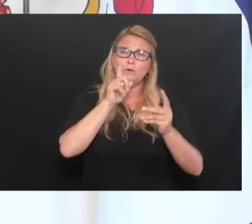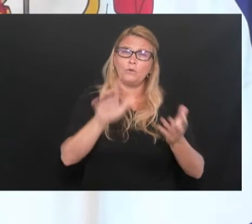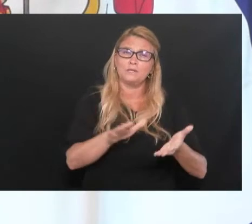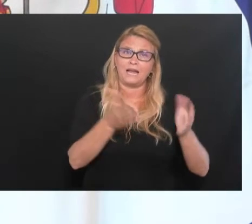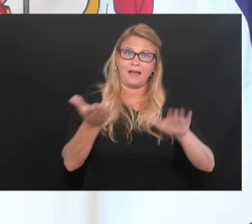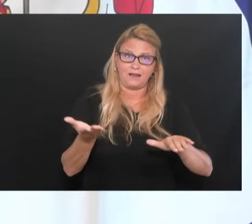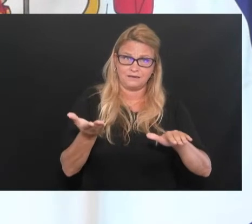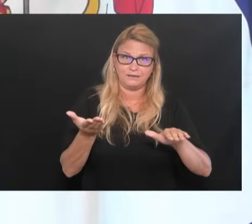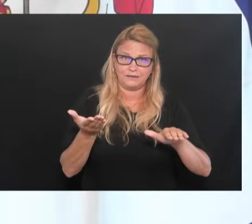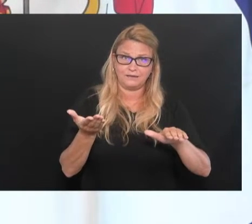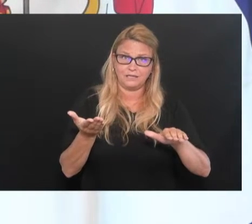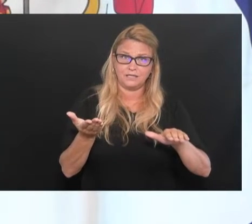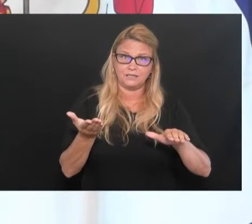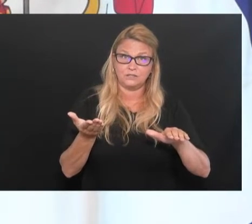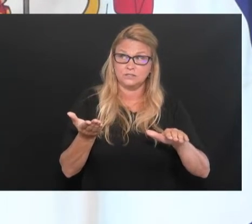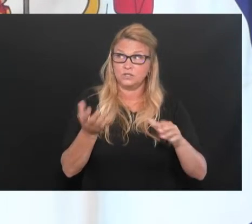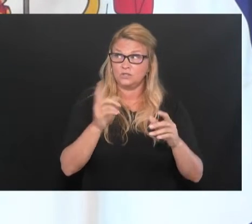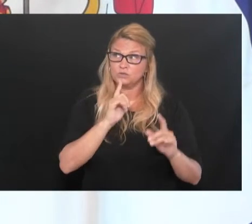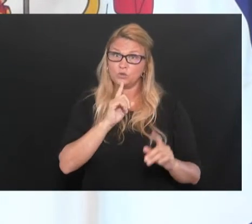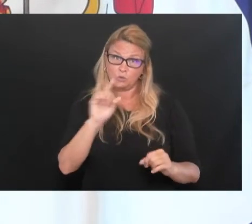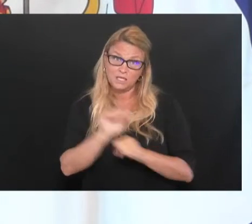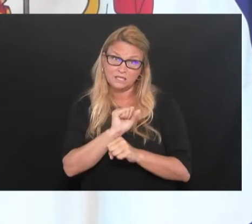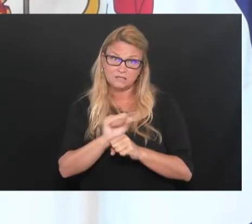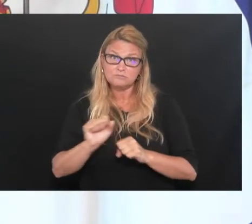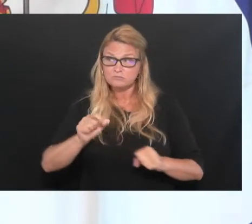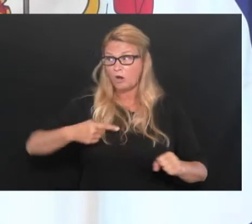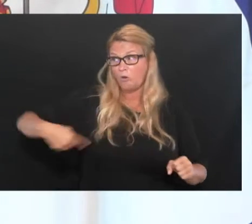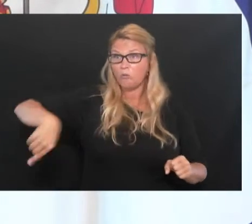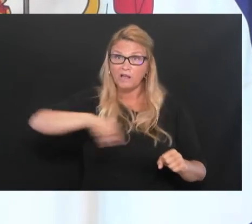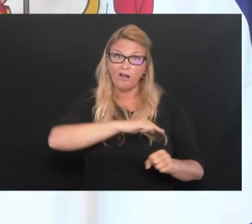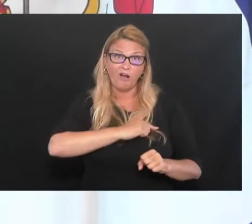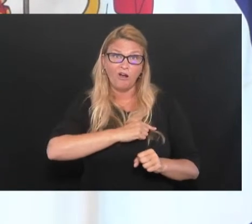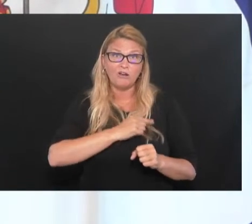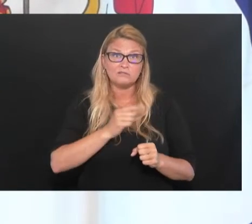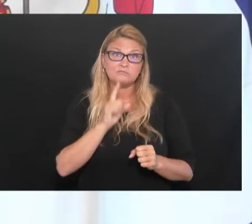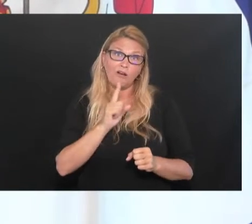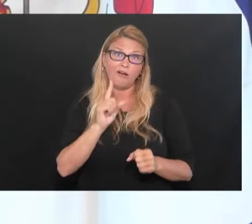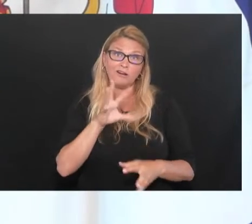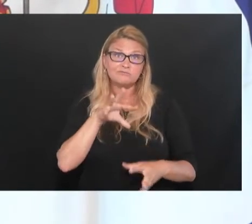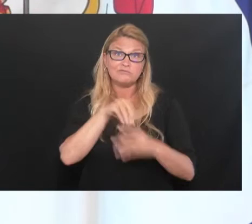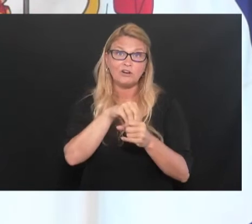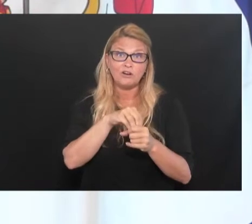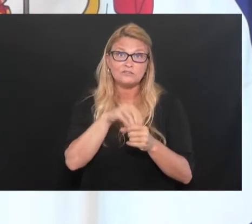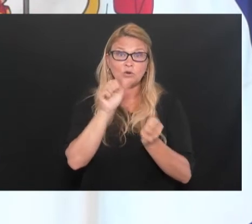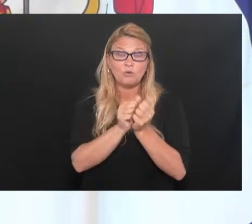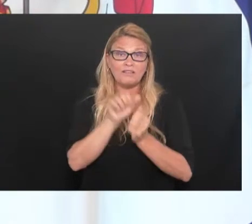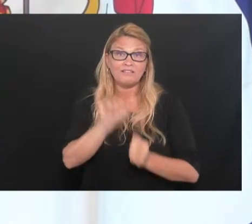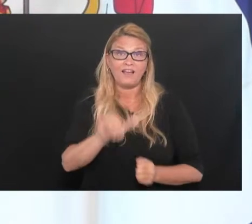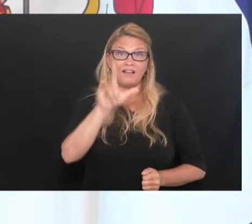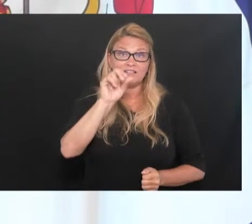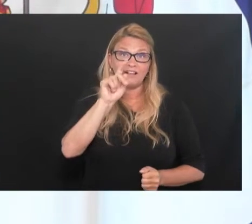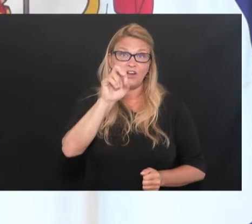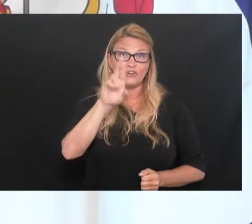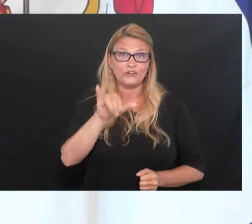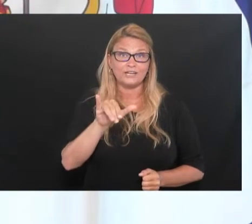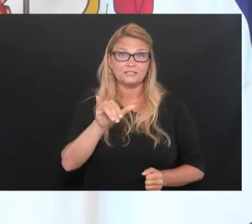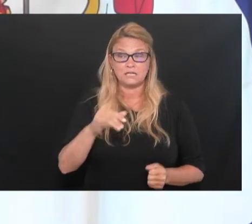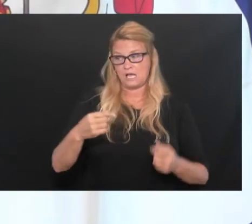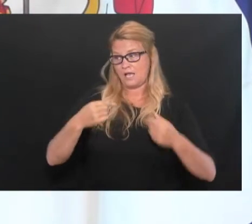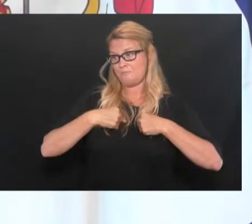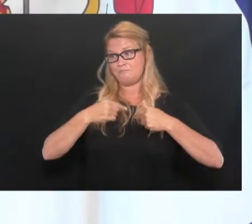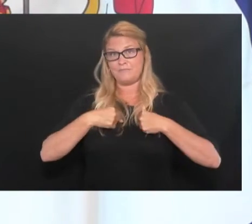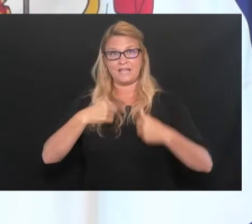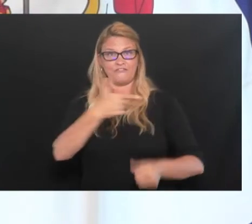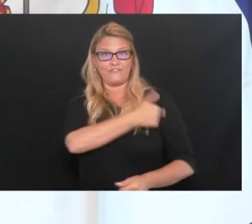And so we're all in a drawing. Those that have been vaccinated and myself, of course, we in the governor's